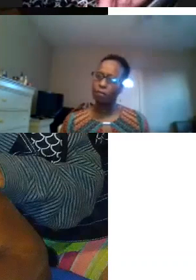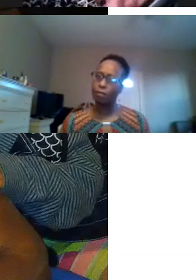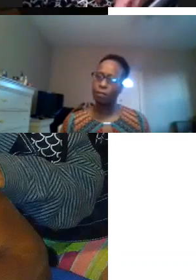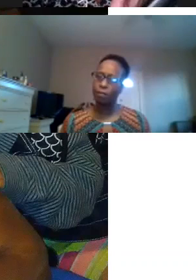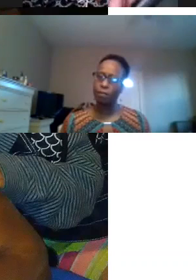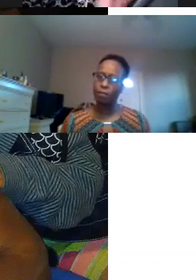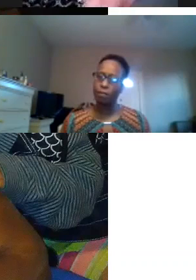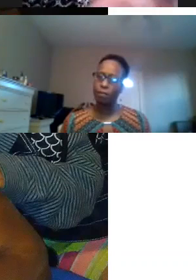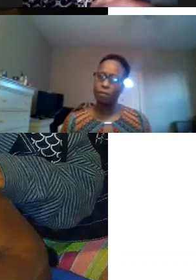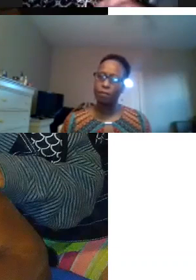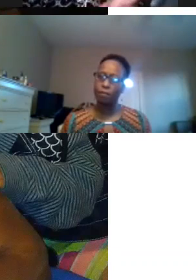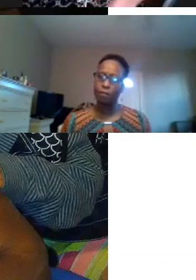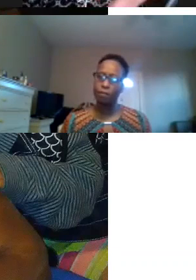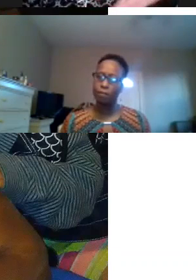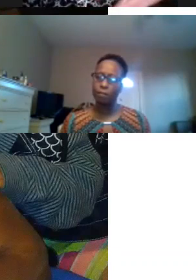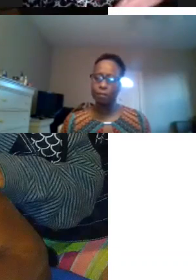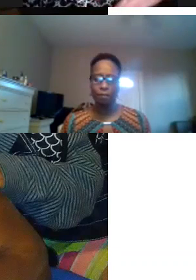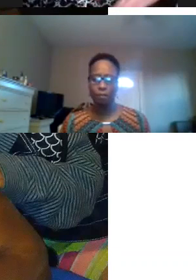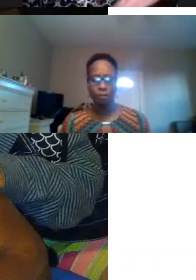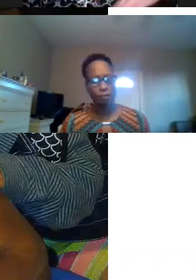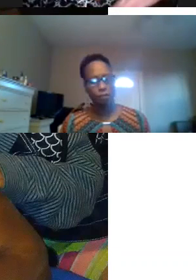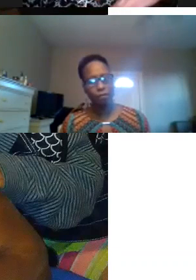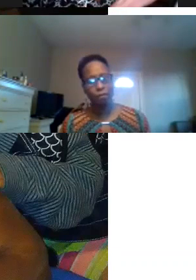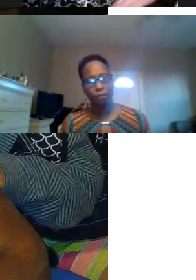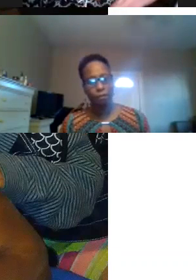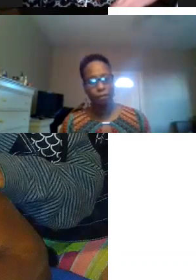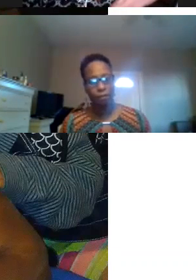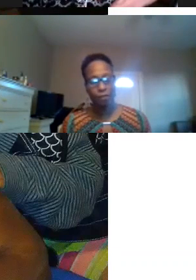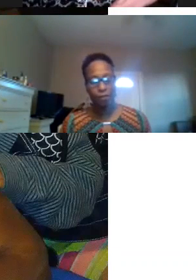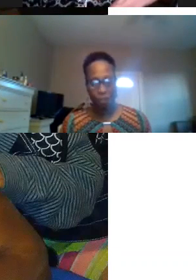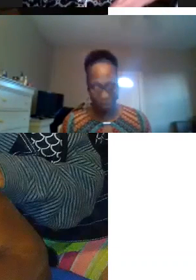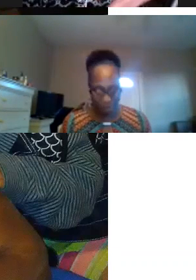clean her own house. She needs the assistance with her medicine.